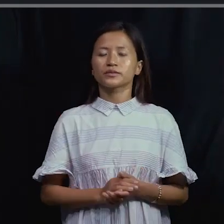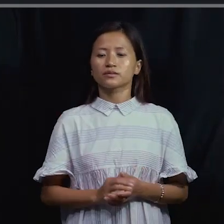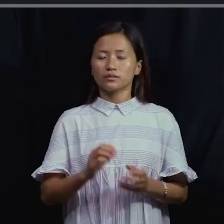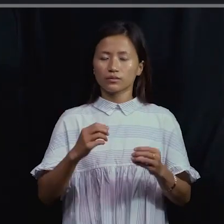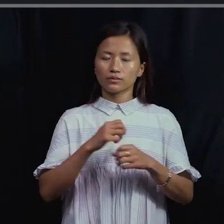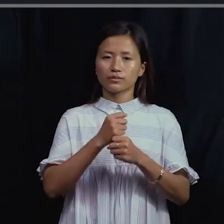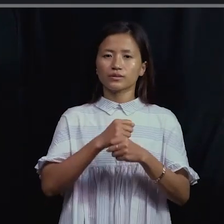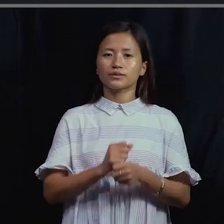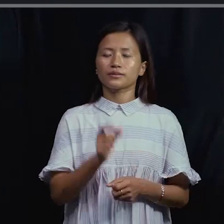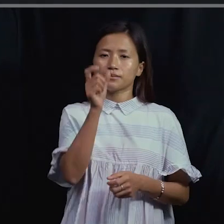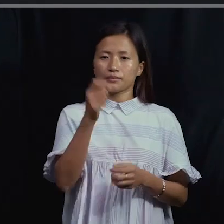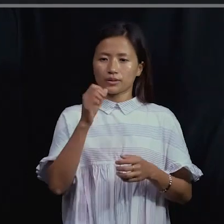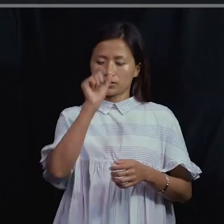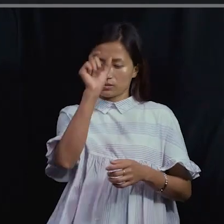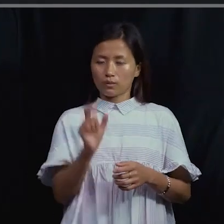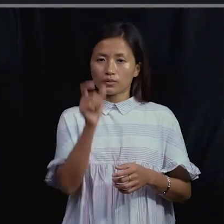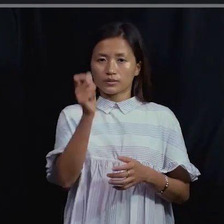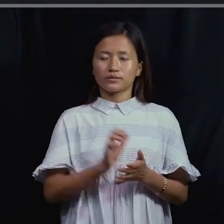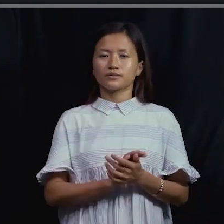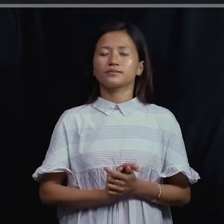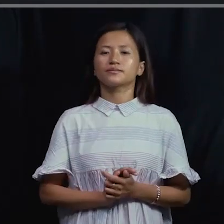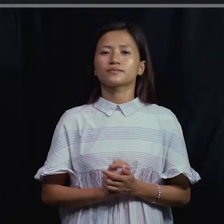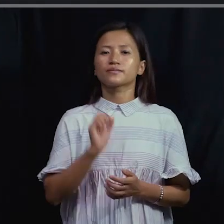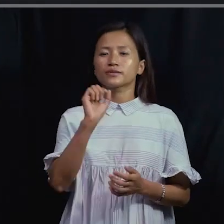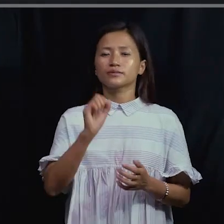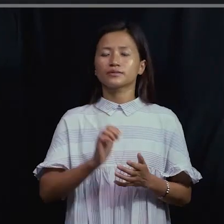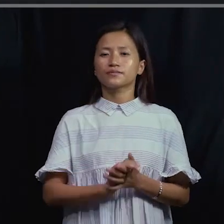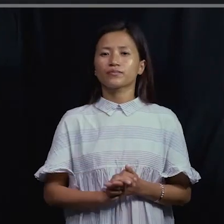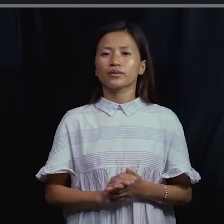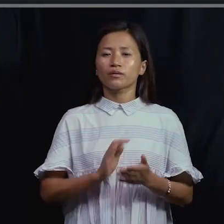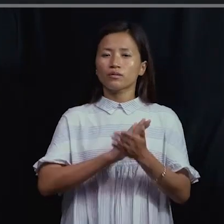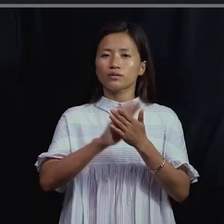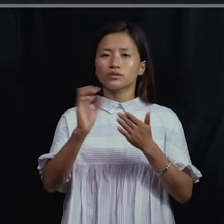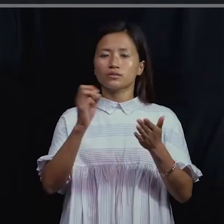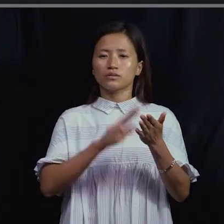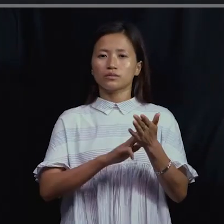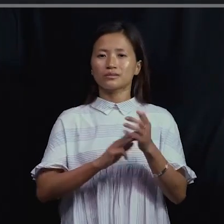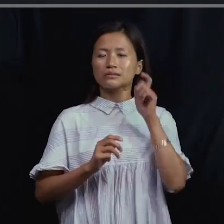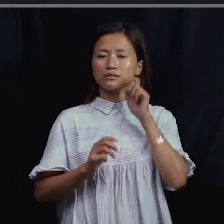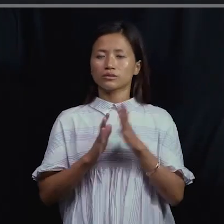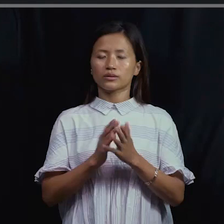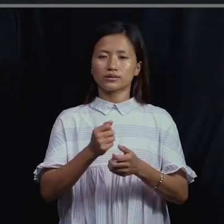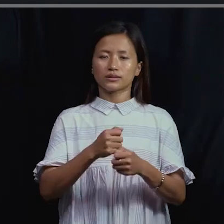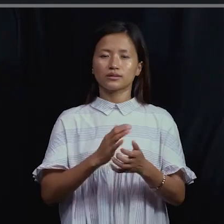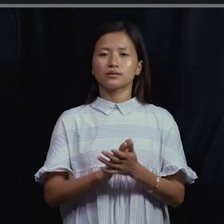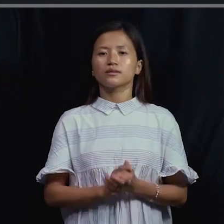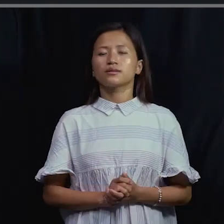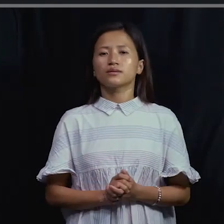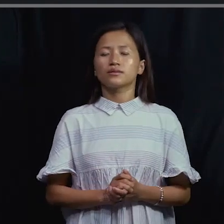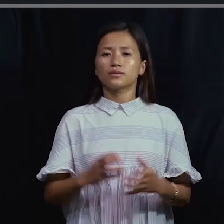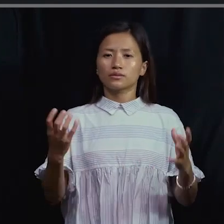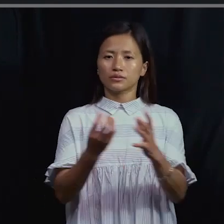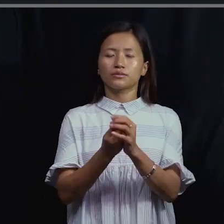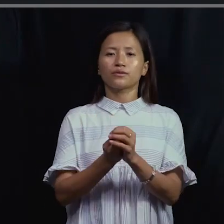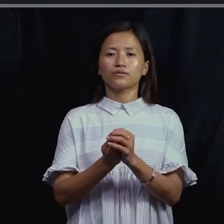themselves. Okay, and then there is homosexuality. So now, what is homosexuality? See, you all have group